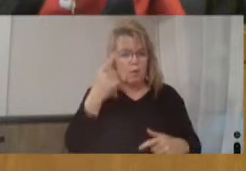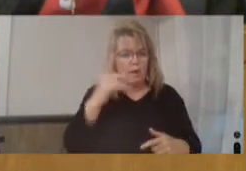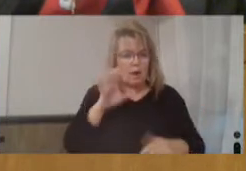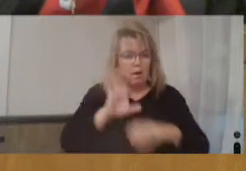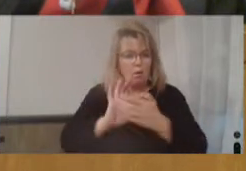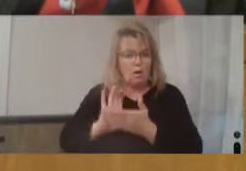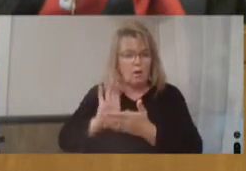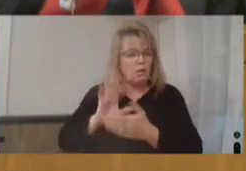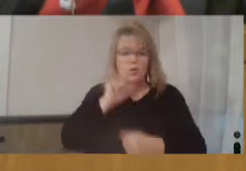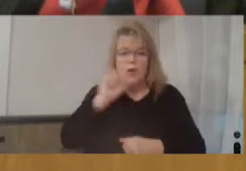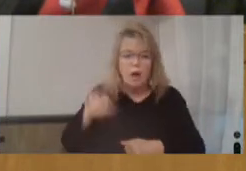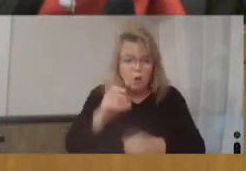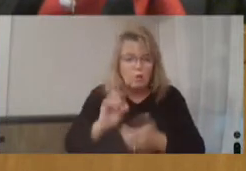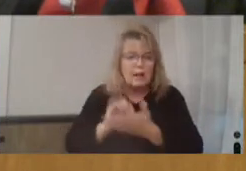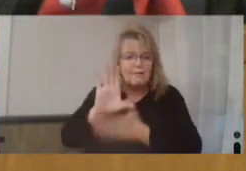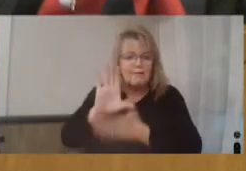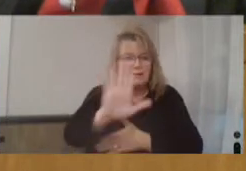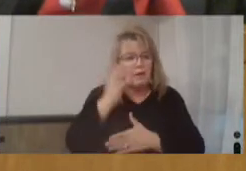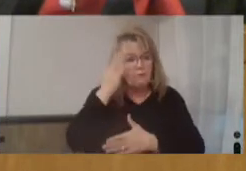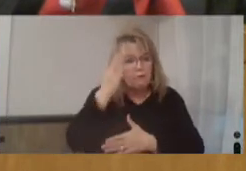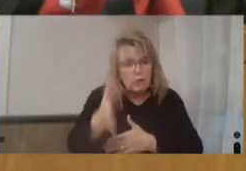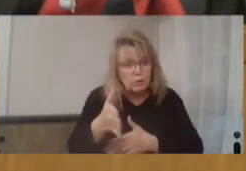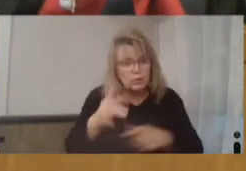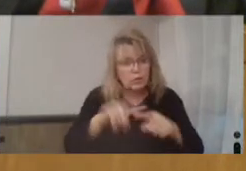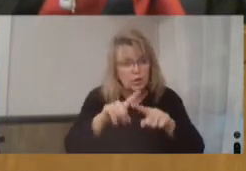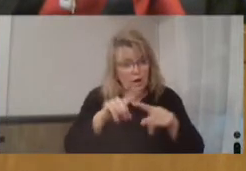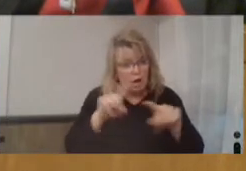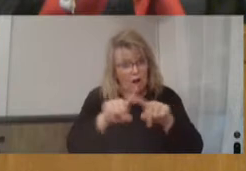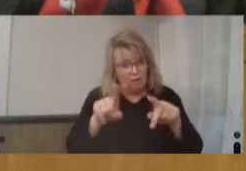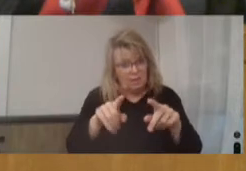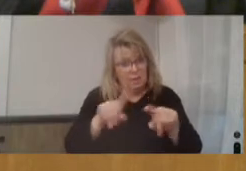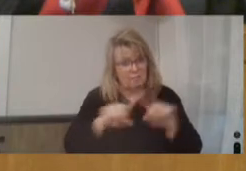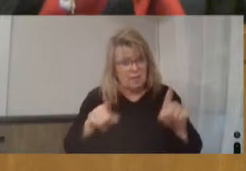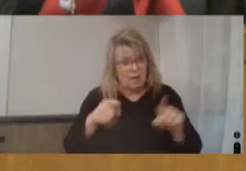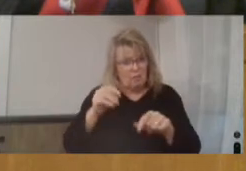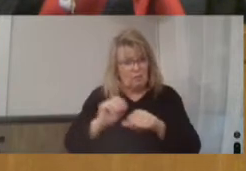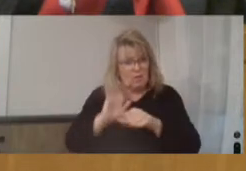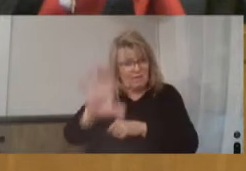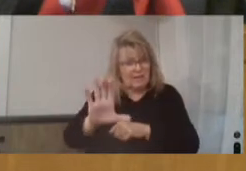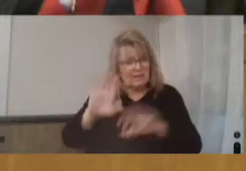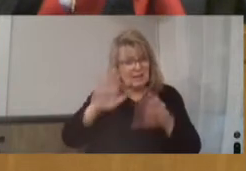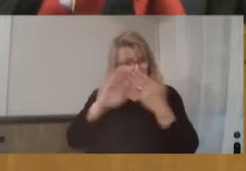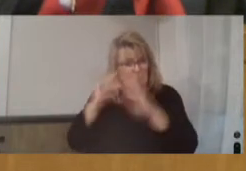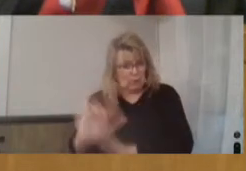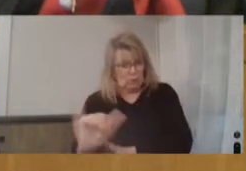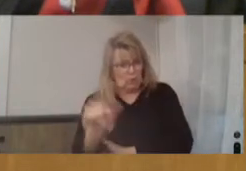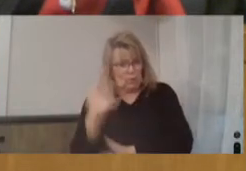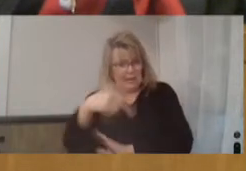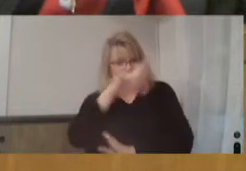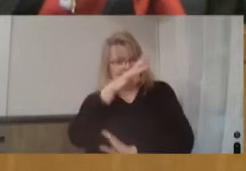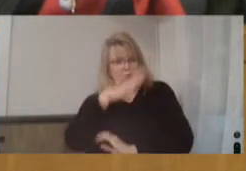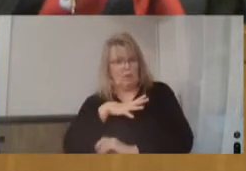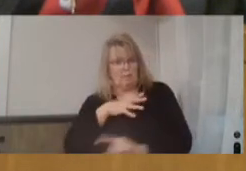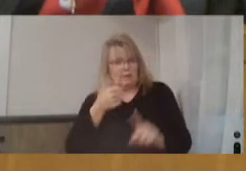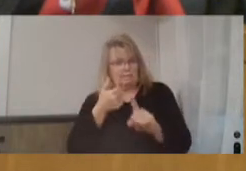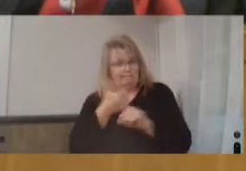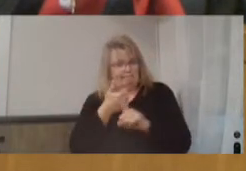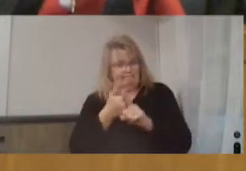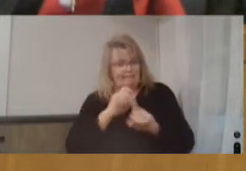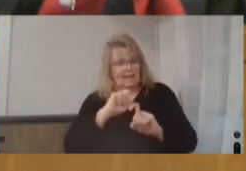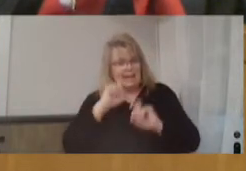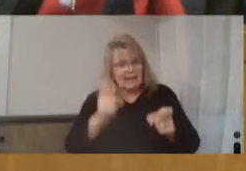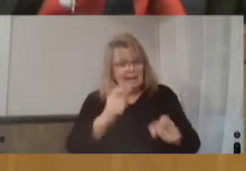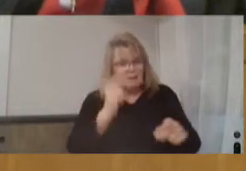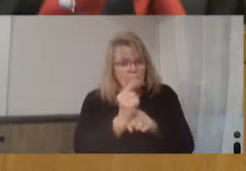We're not only invested in their futures, but also in the future of our community. When these women are given the tools and